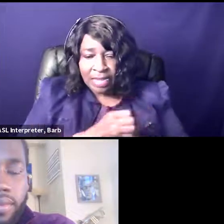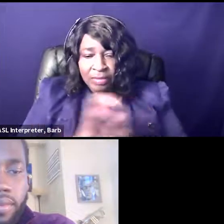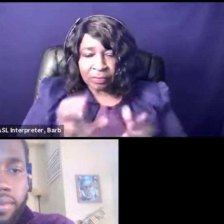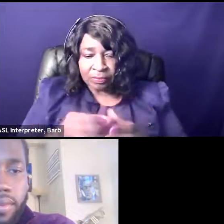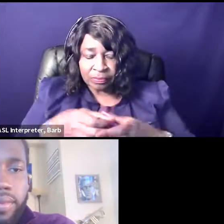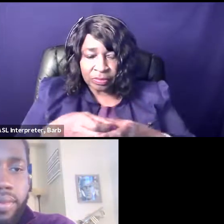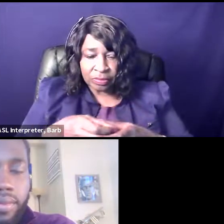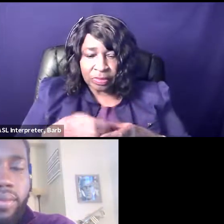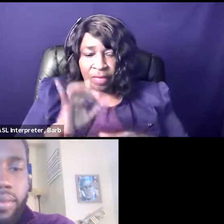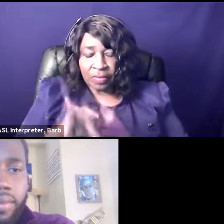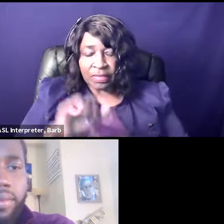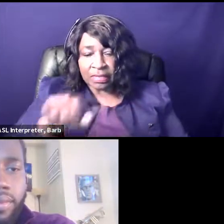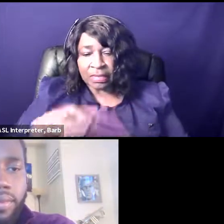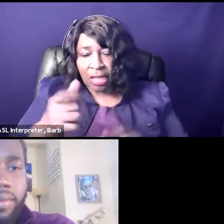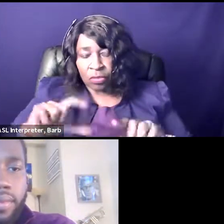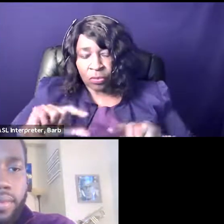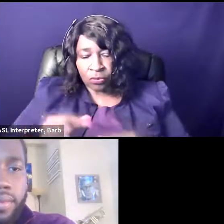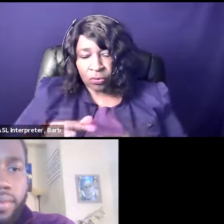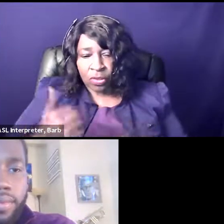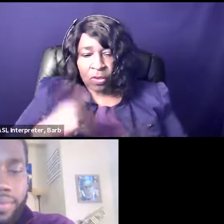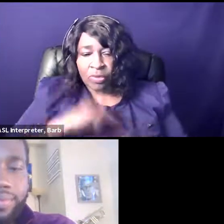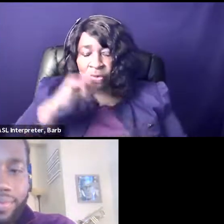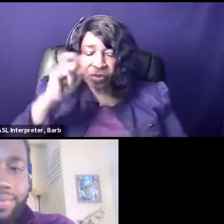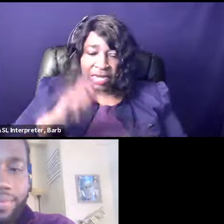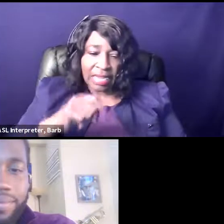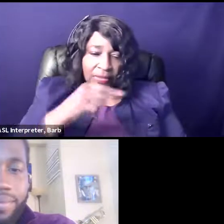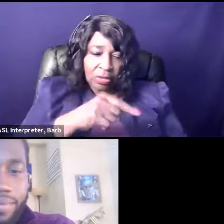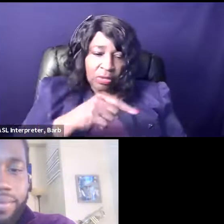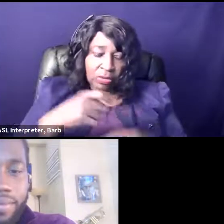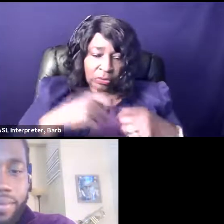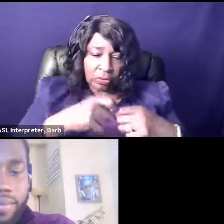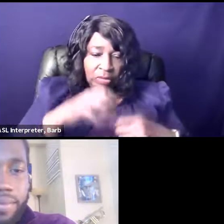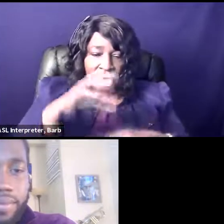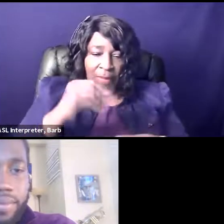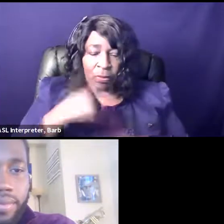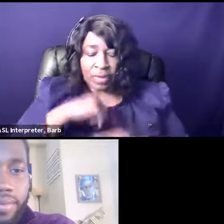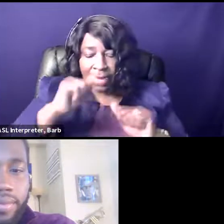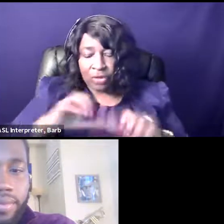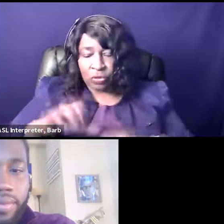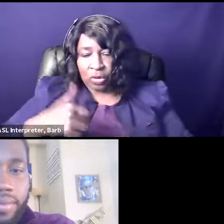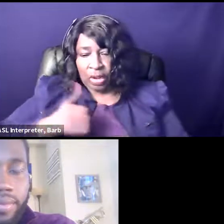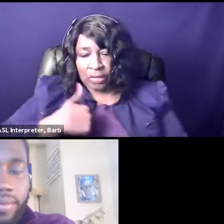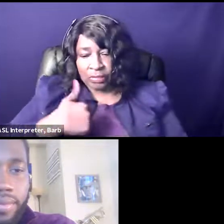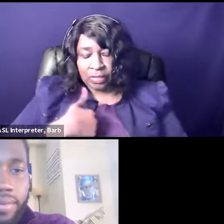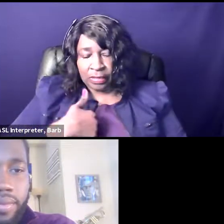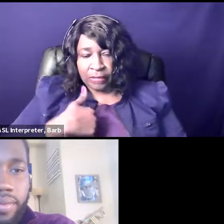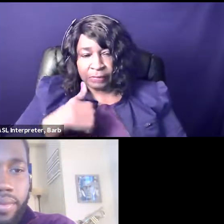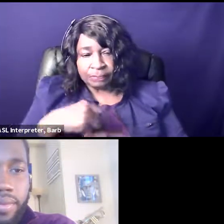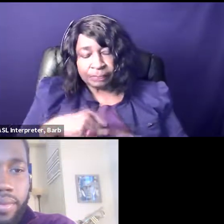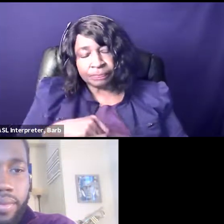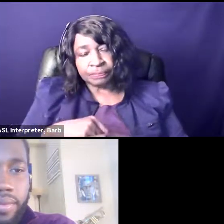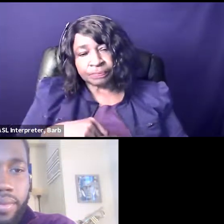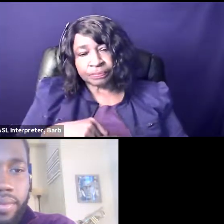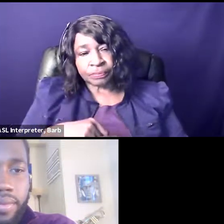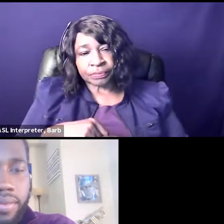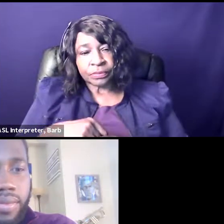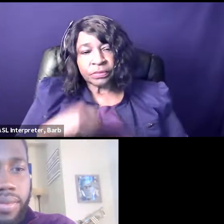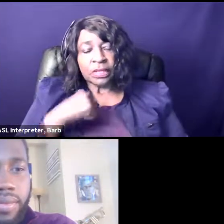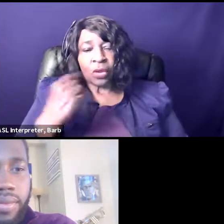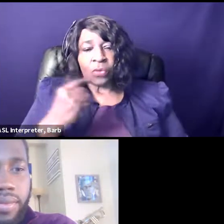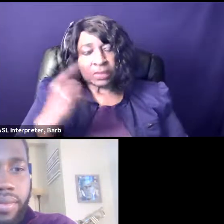another movement of like, we don't need the utility companies, we can do it on our own. And so I always think too,